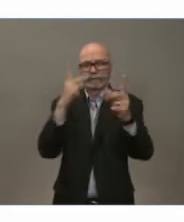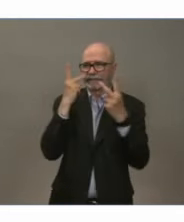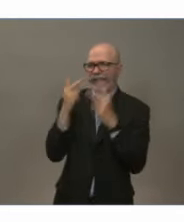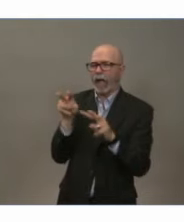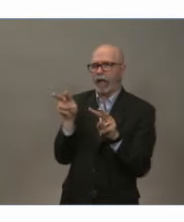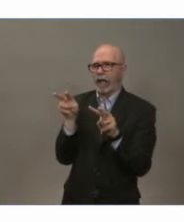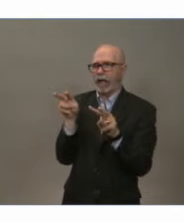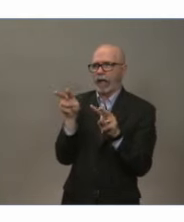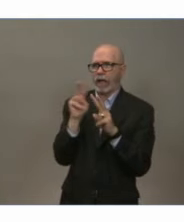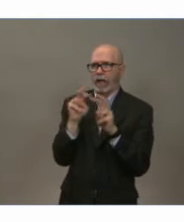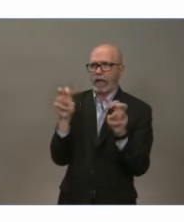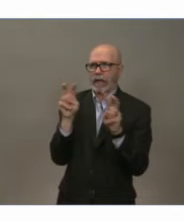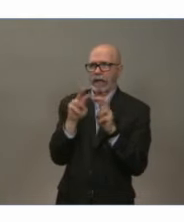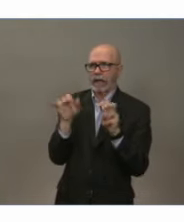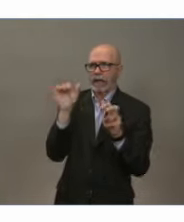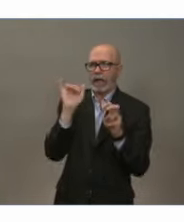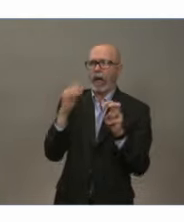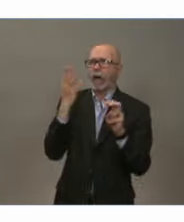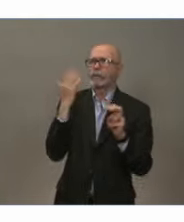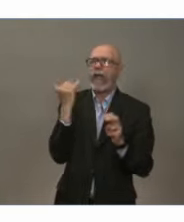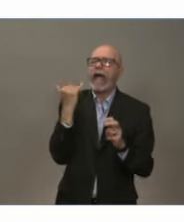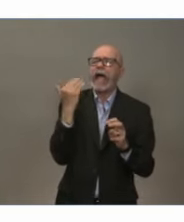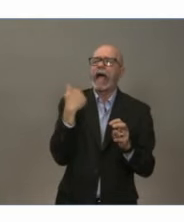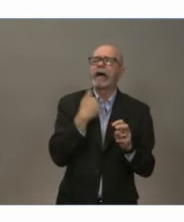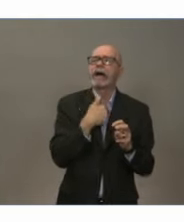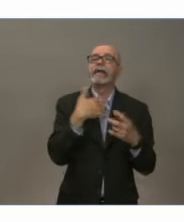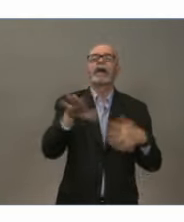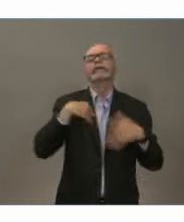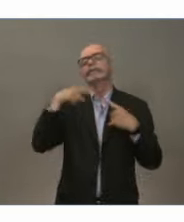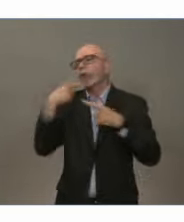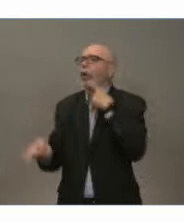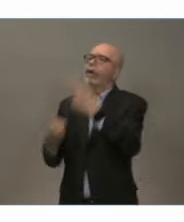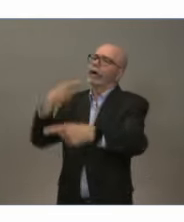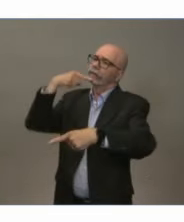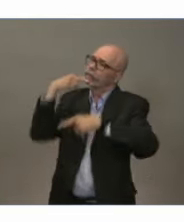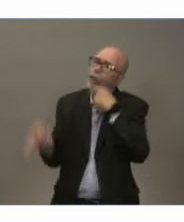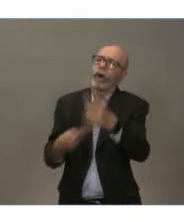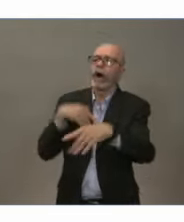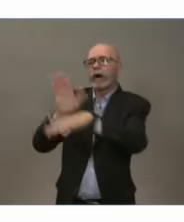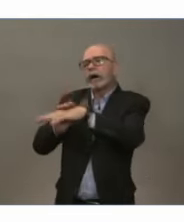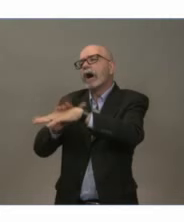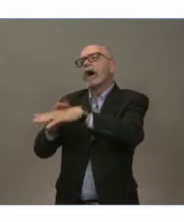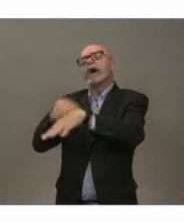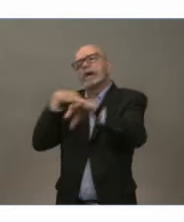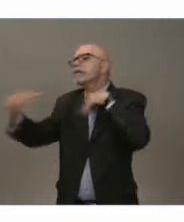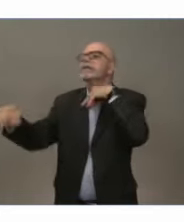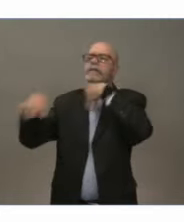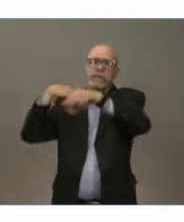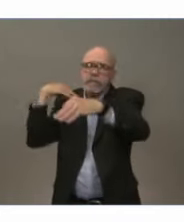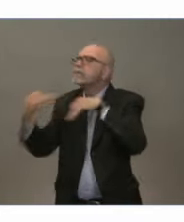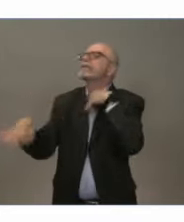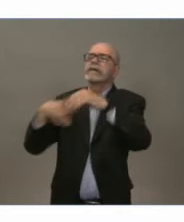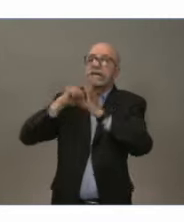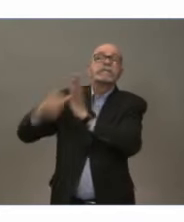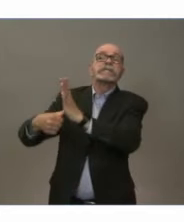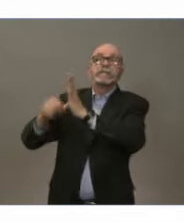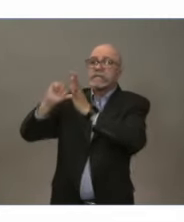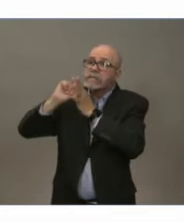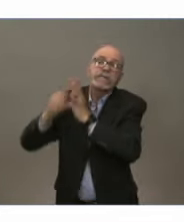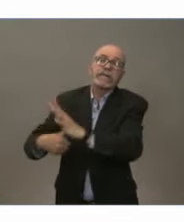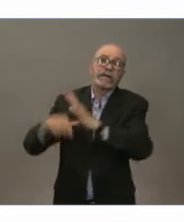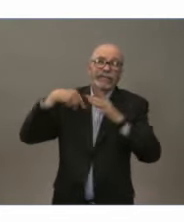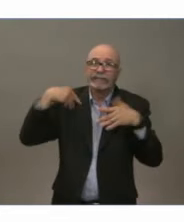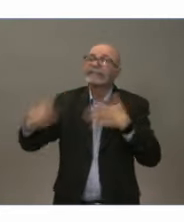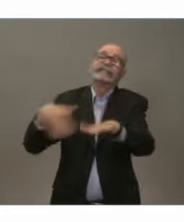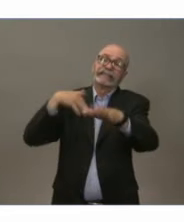why we have continually tried to tell Nova Scotians about why it's important to follow public health advice, this actually puts our healthcare